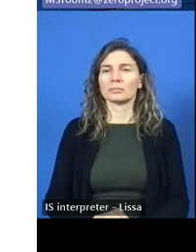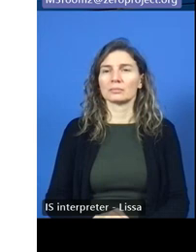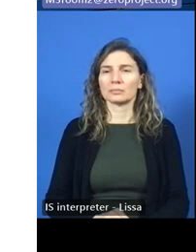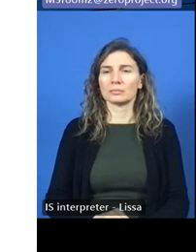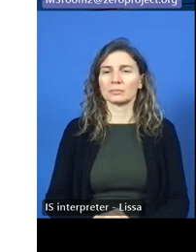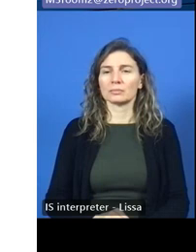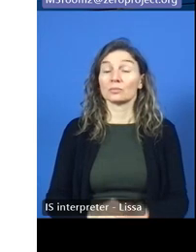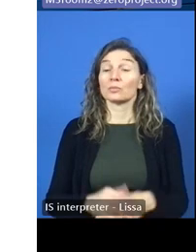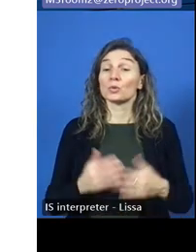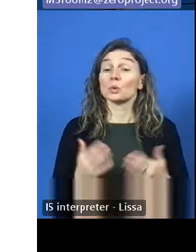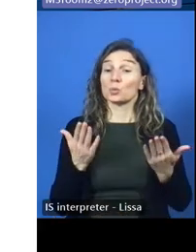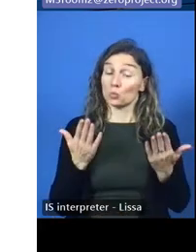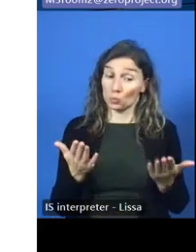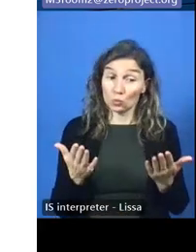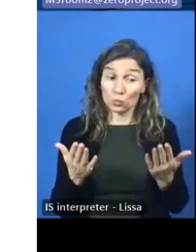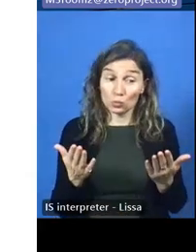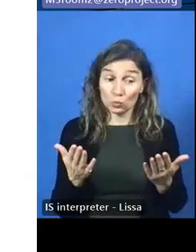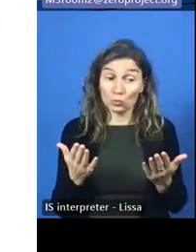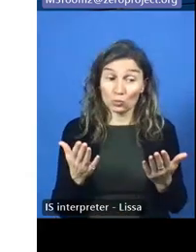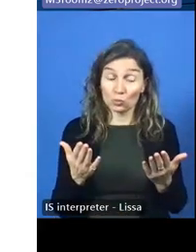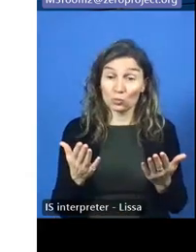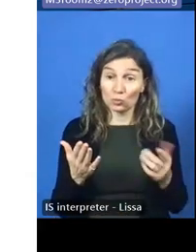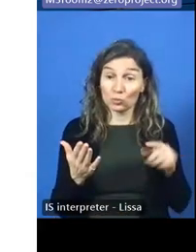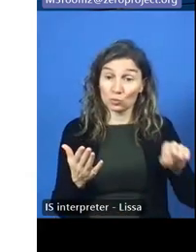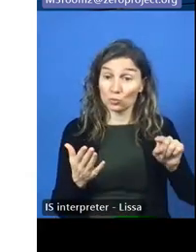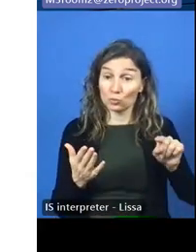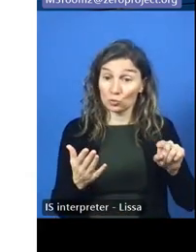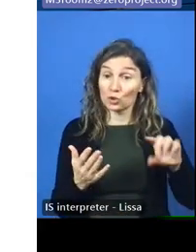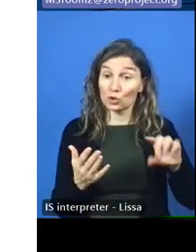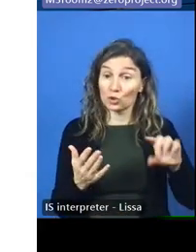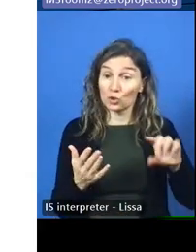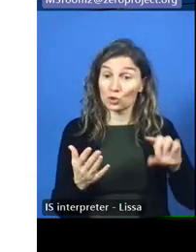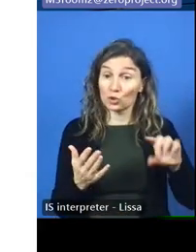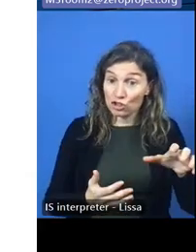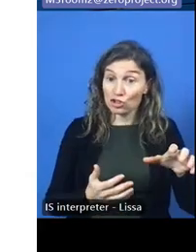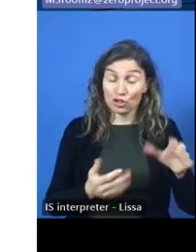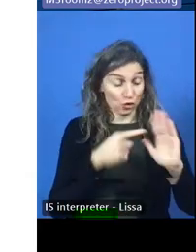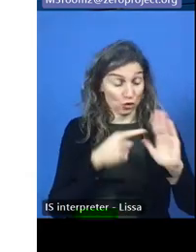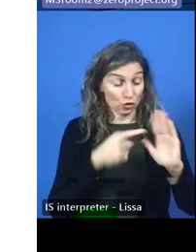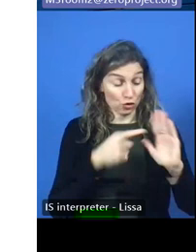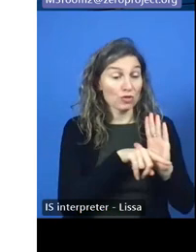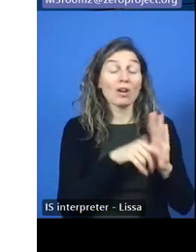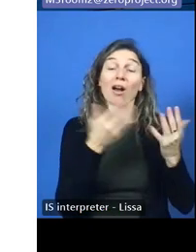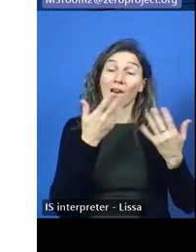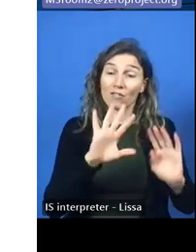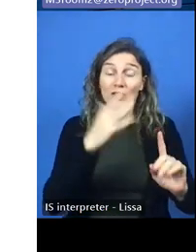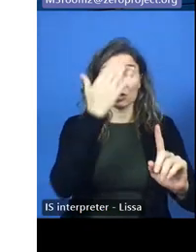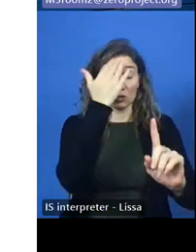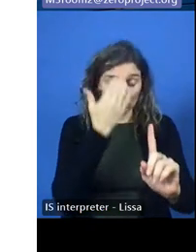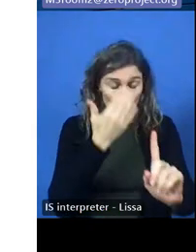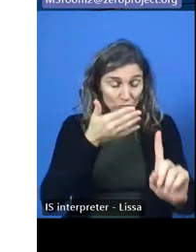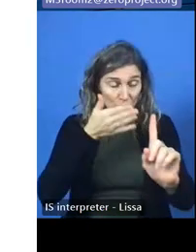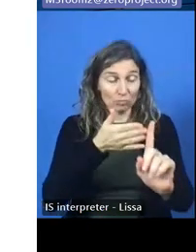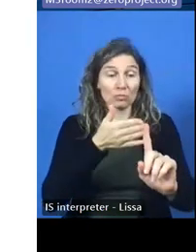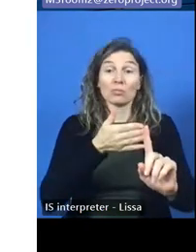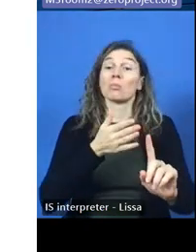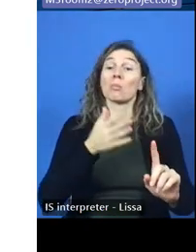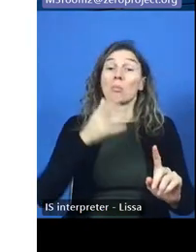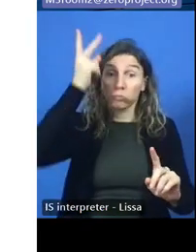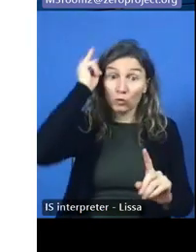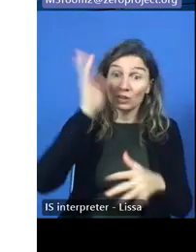this regional regulation, they have been able to recognize and promote the Peruvian Sign